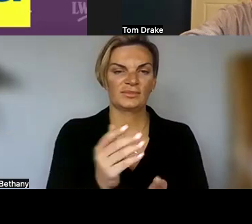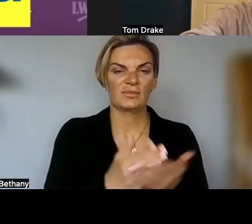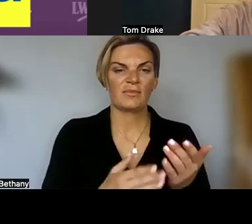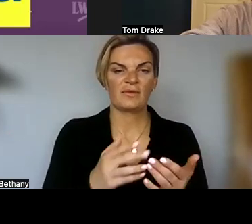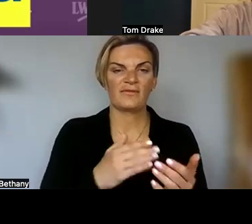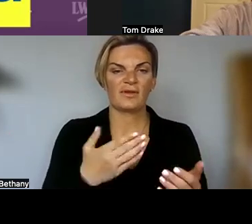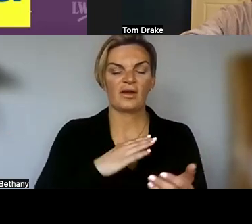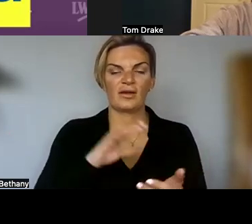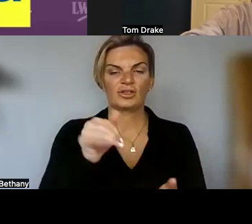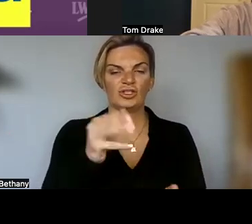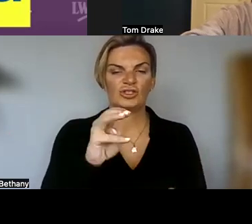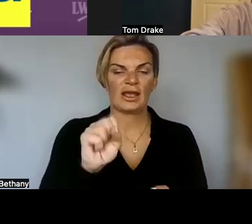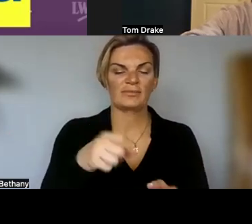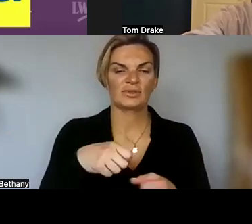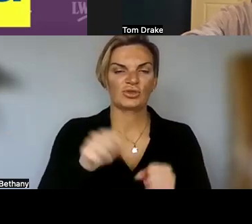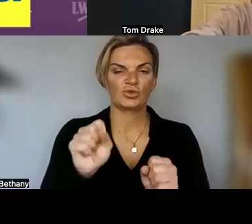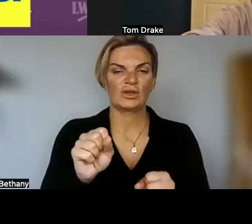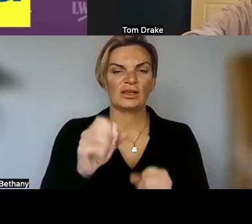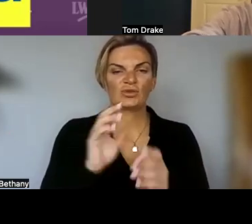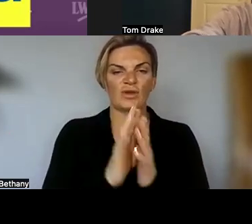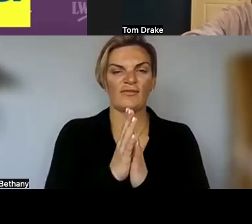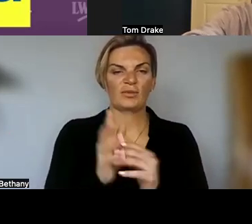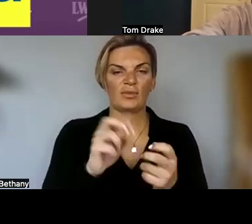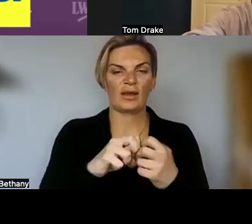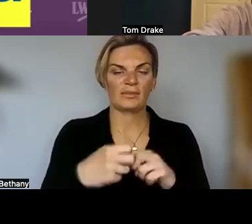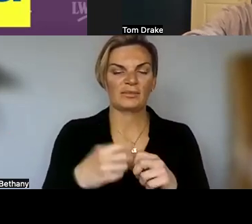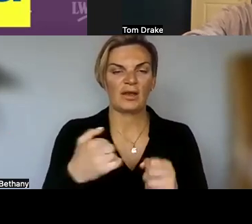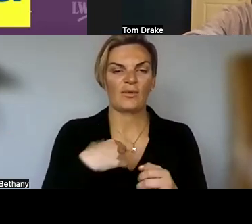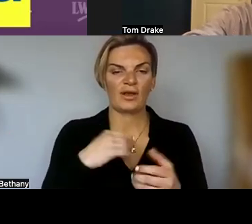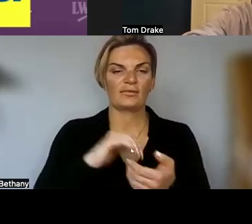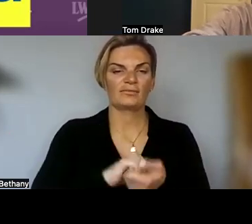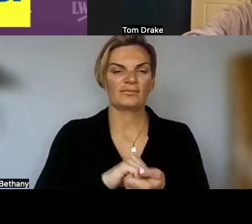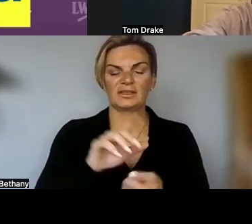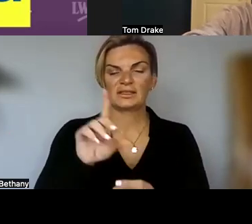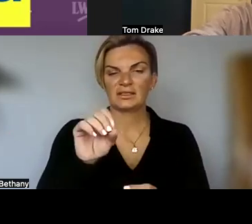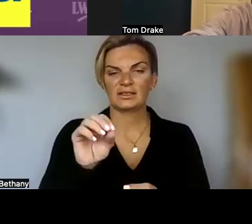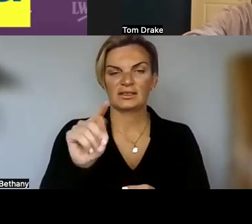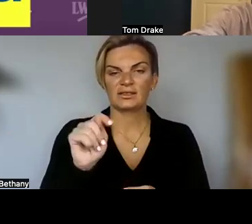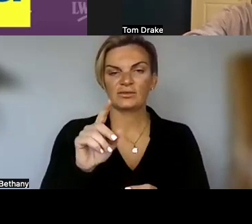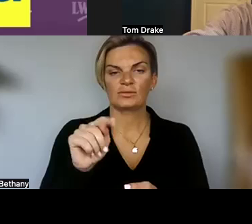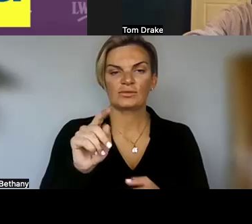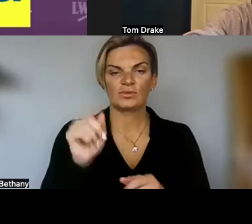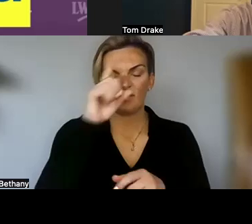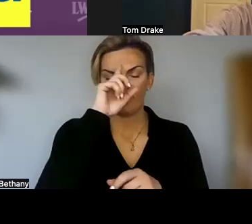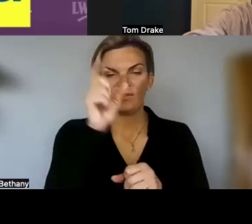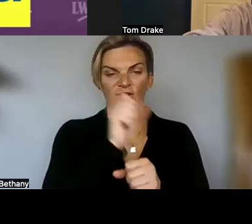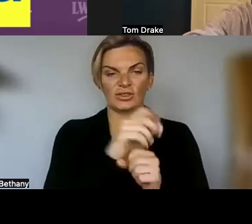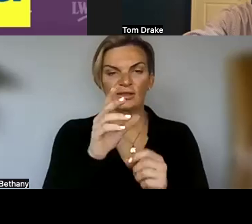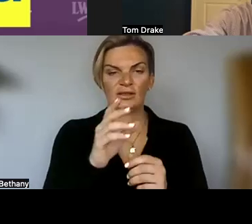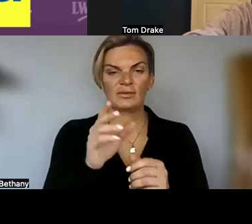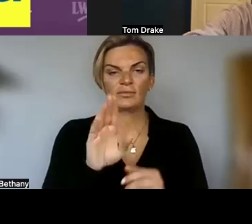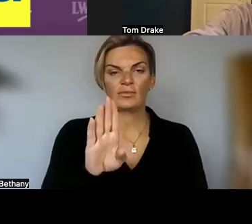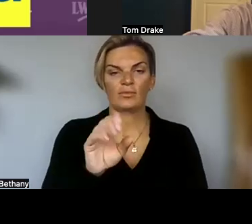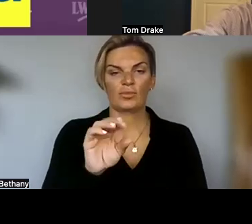Street. And finally, I'm working now with the Department of Transportation to revision the future of Broadway